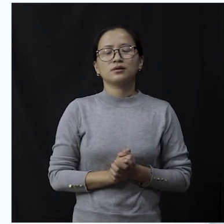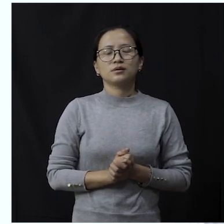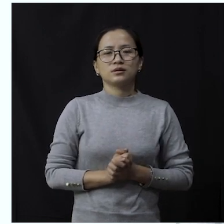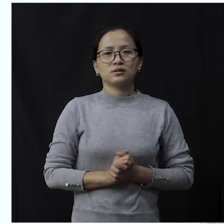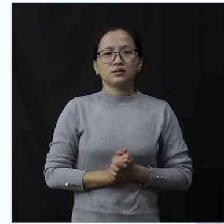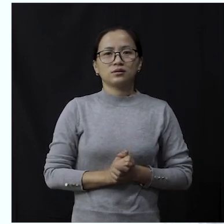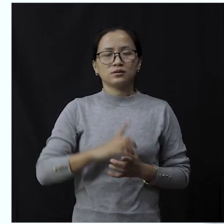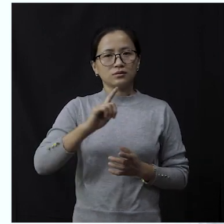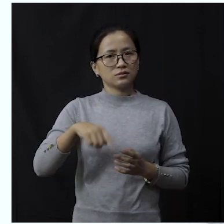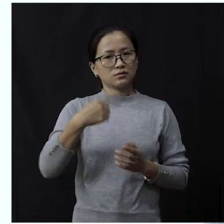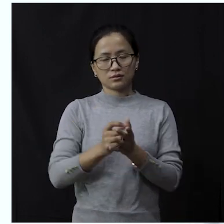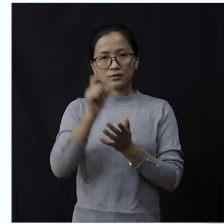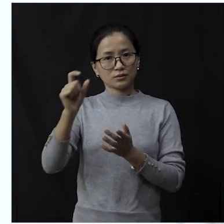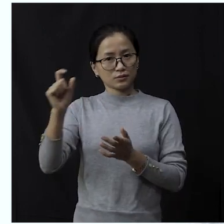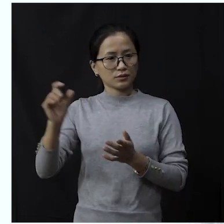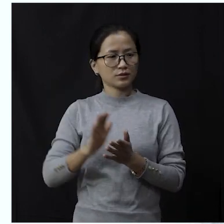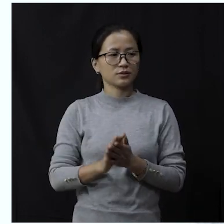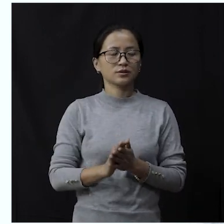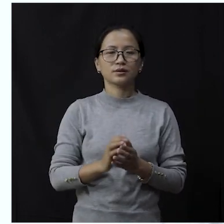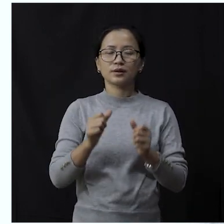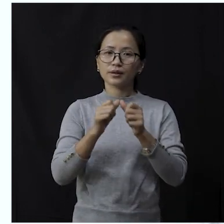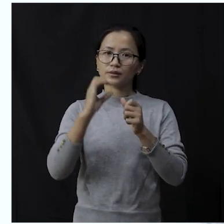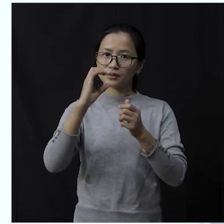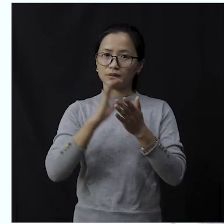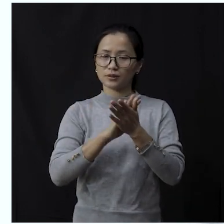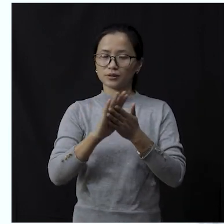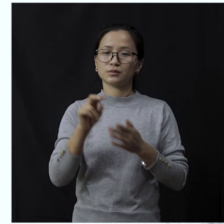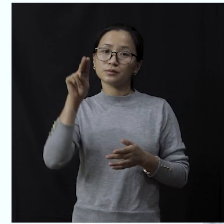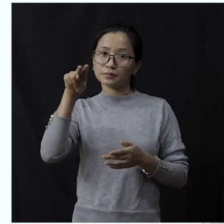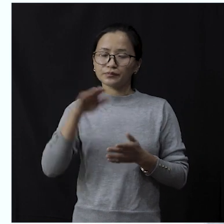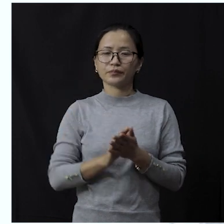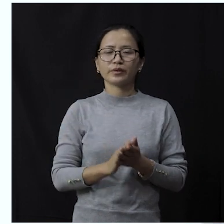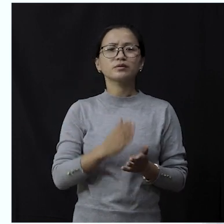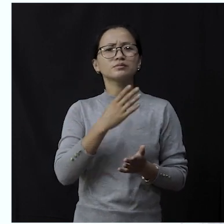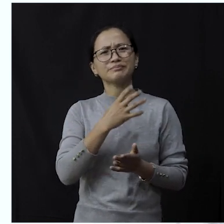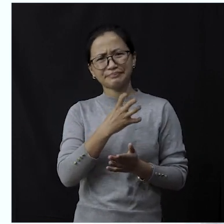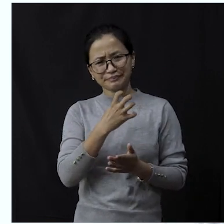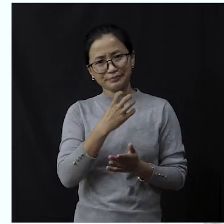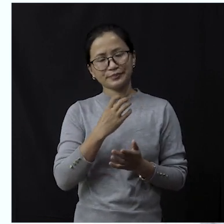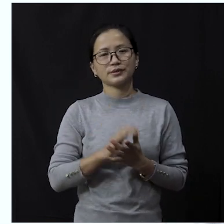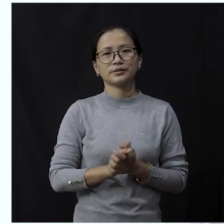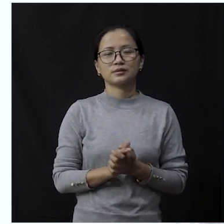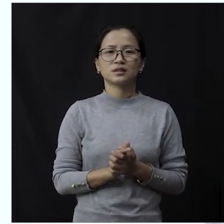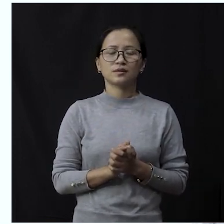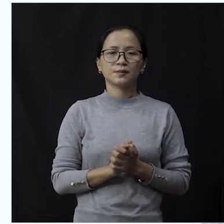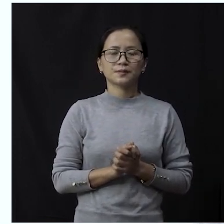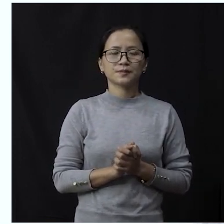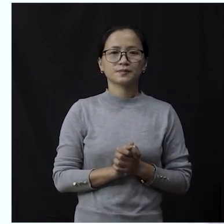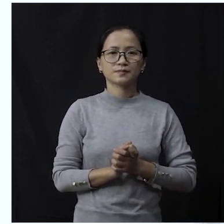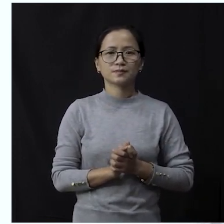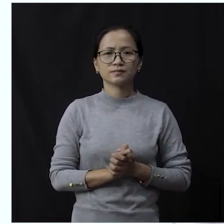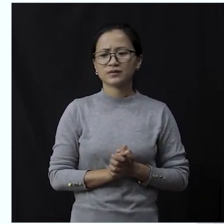pecking. And the next word is ache, pain. The meaning of ache is pain, okay?